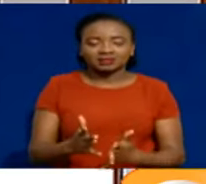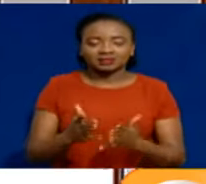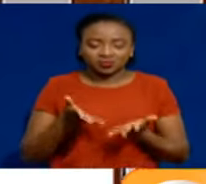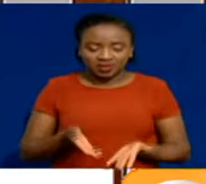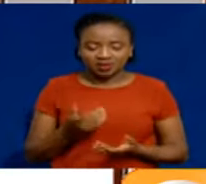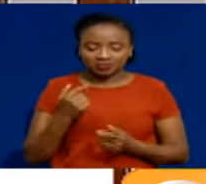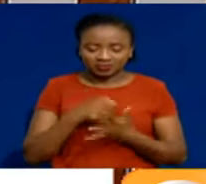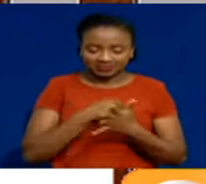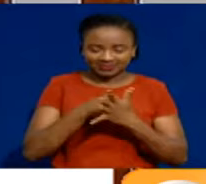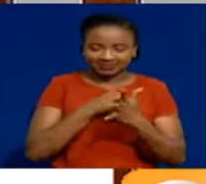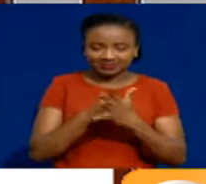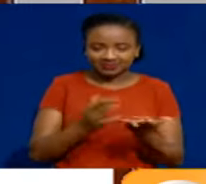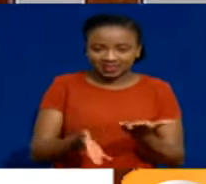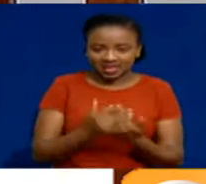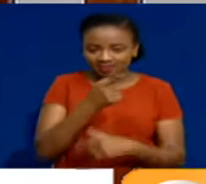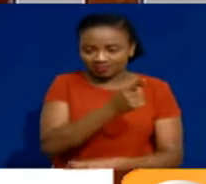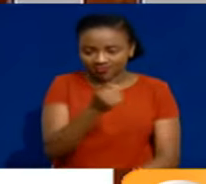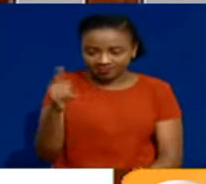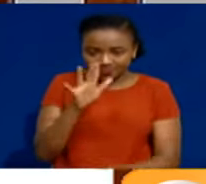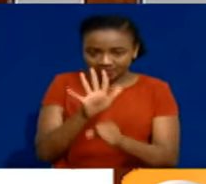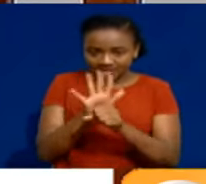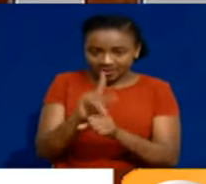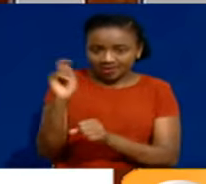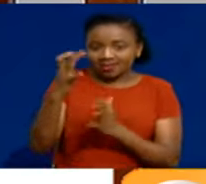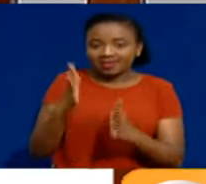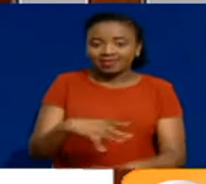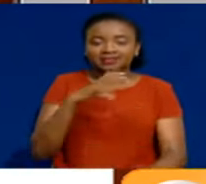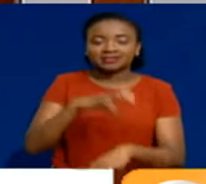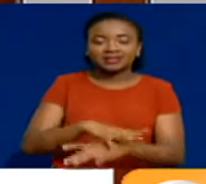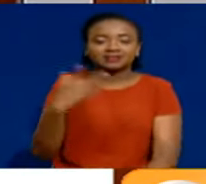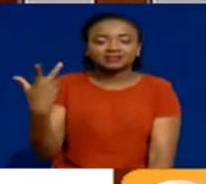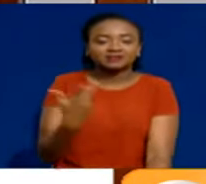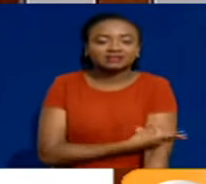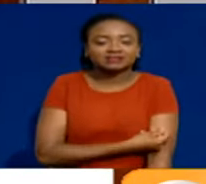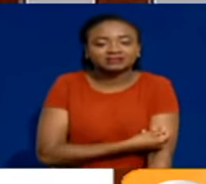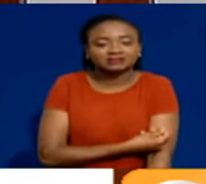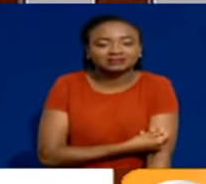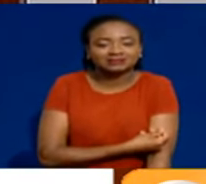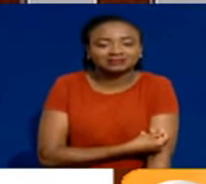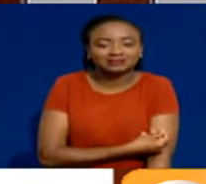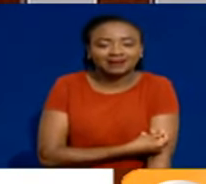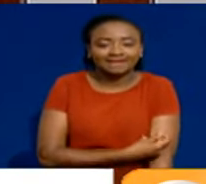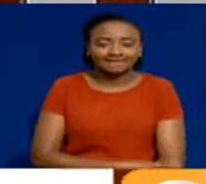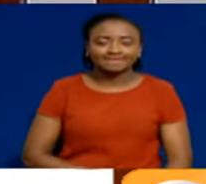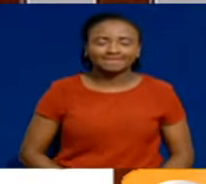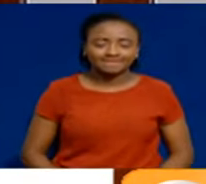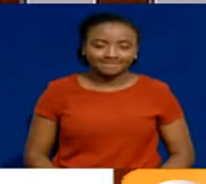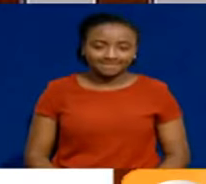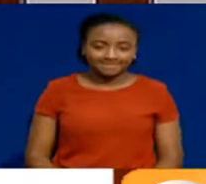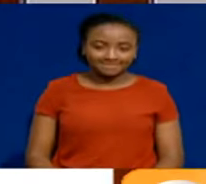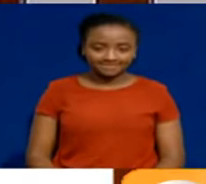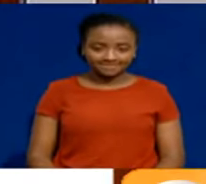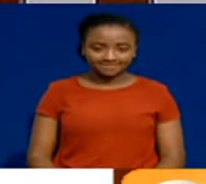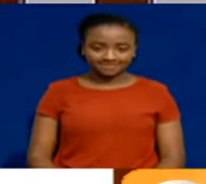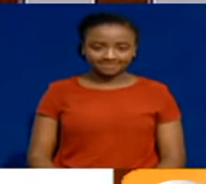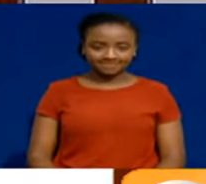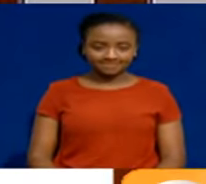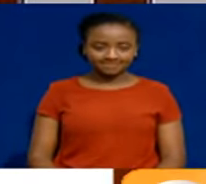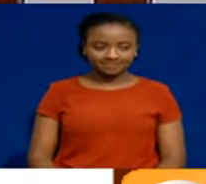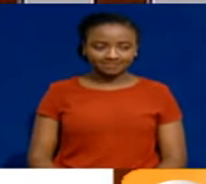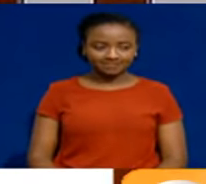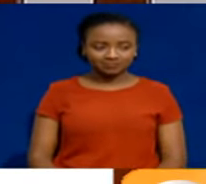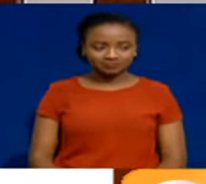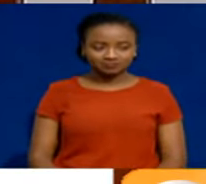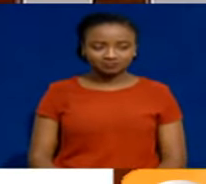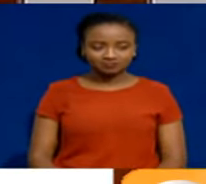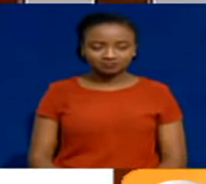in vaccination. To make sure that every Kenyan is vaccinated. That is the only thing. But he